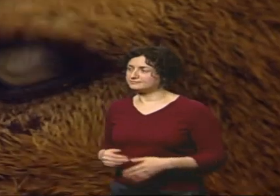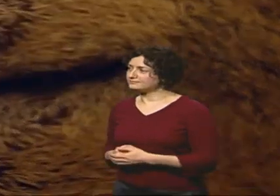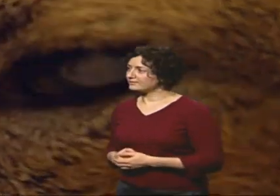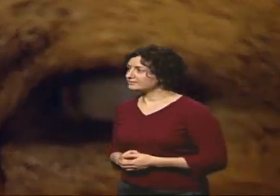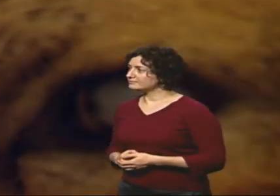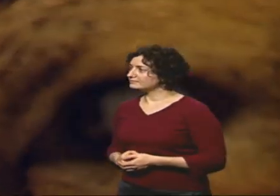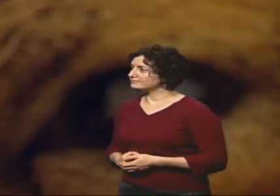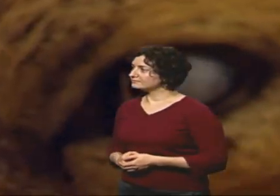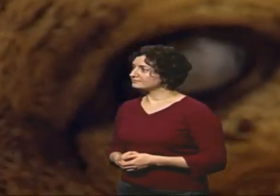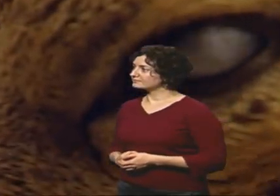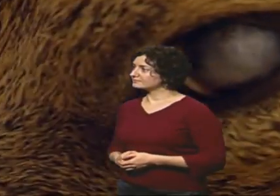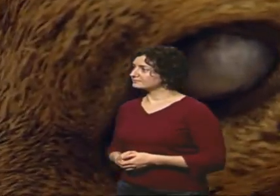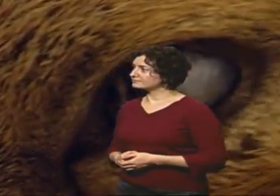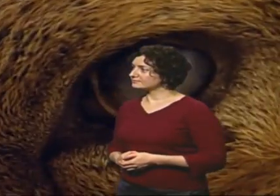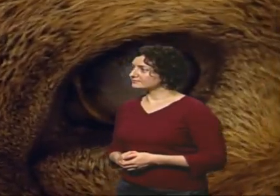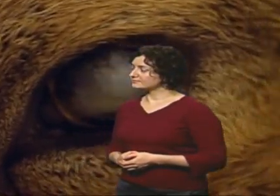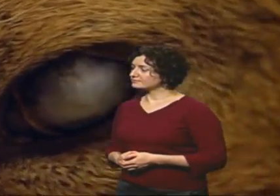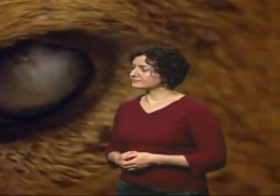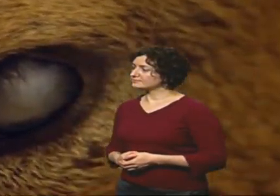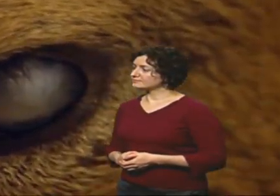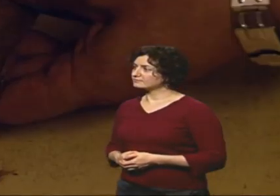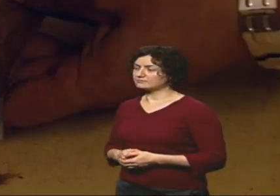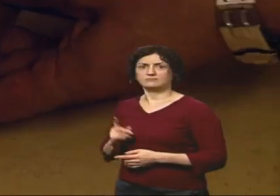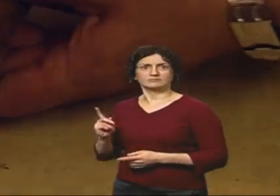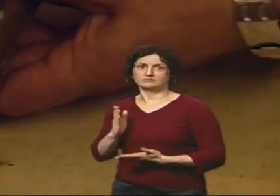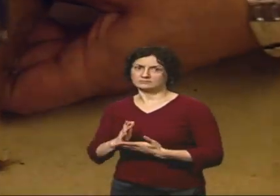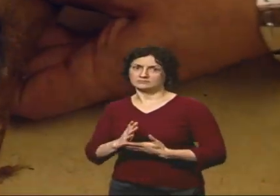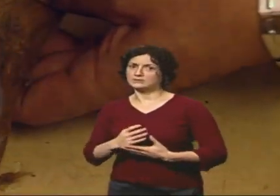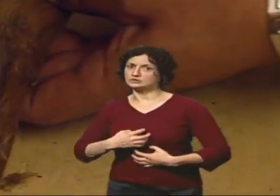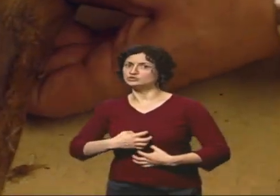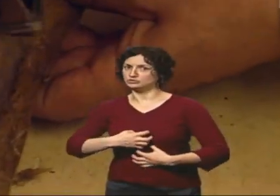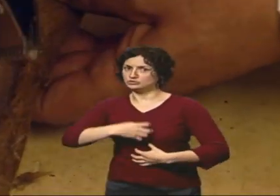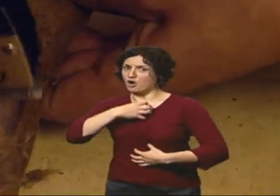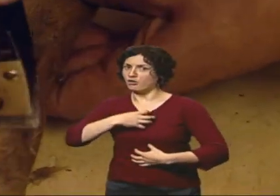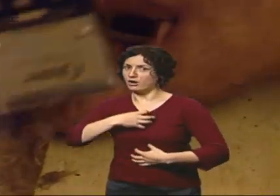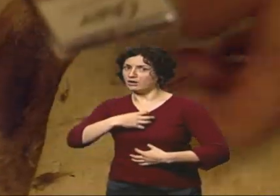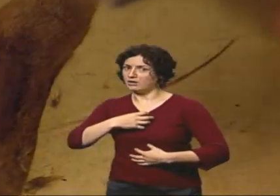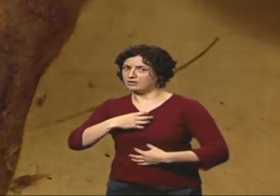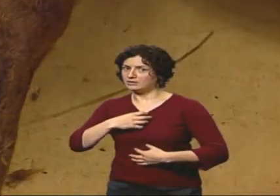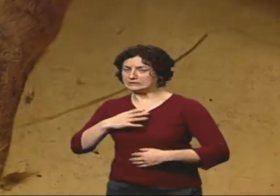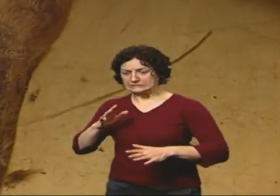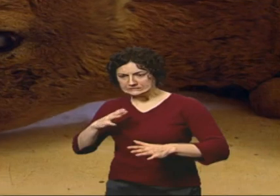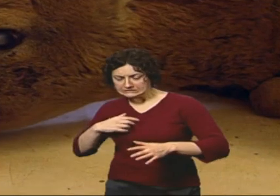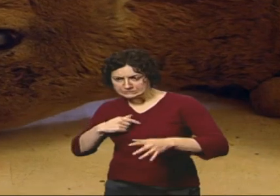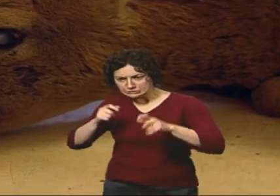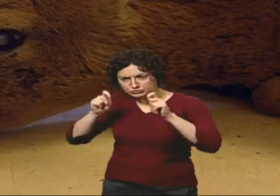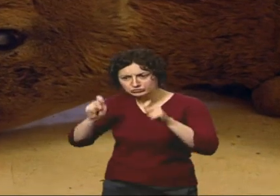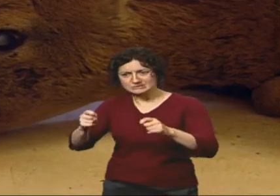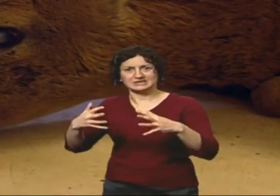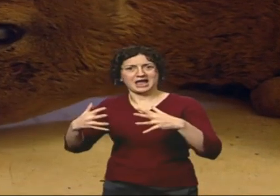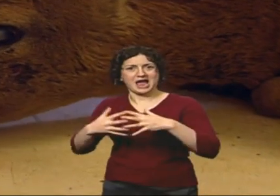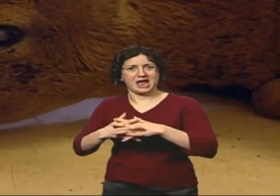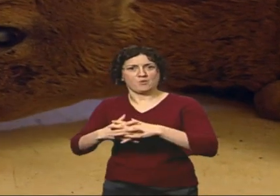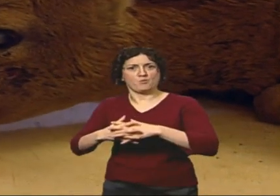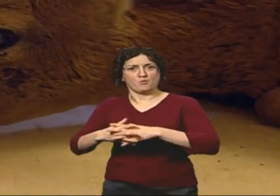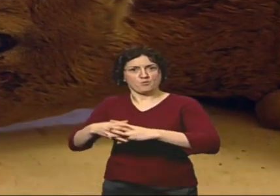far. The first thing we do in such circumstances is to treat the animal for shock by giving drugs like dexedresen